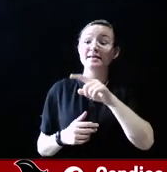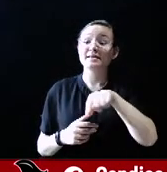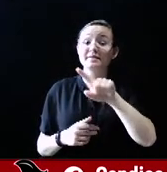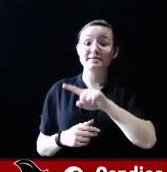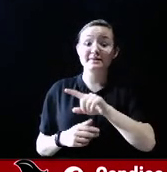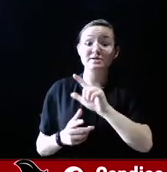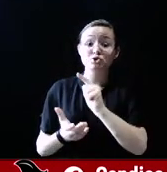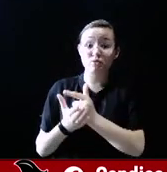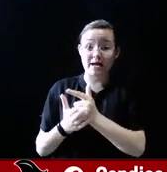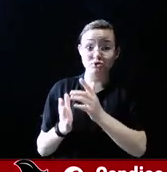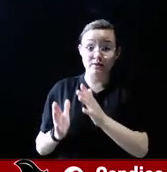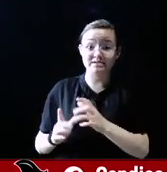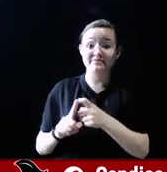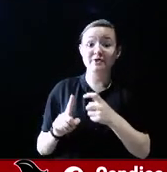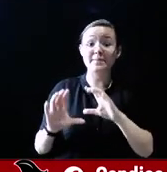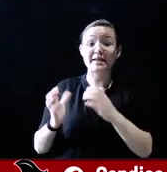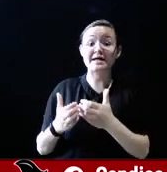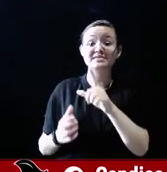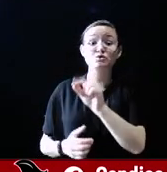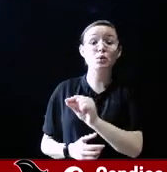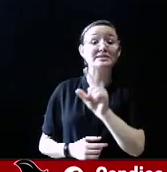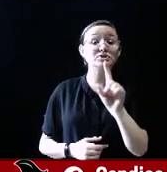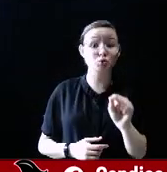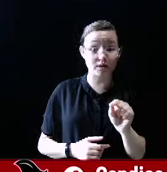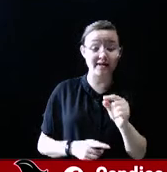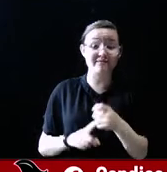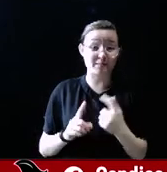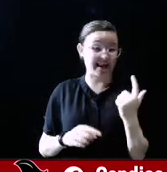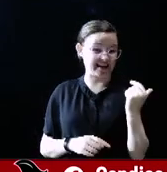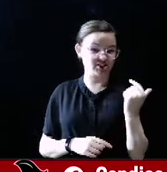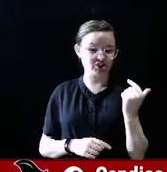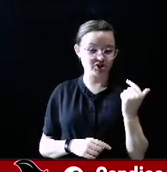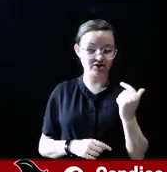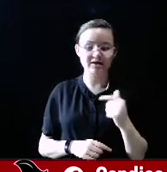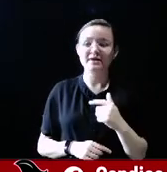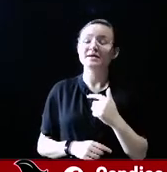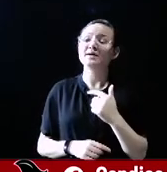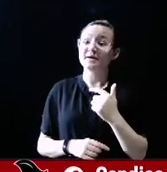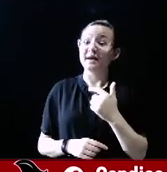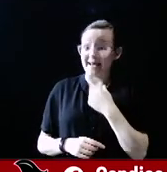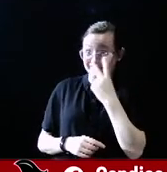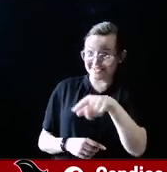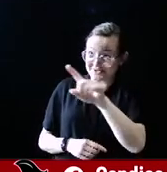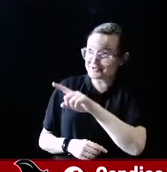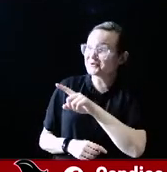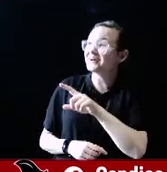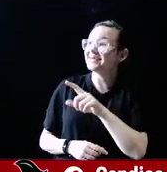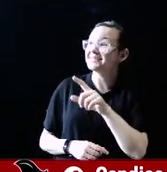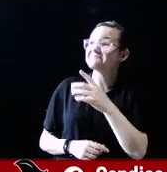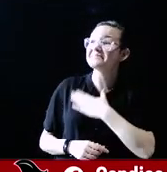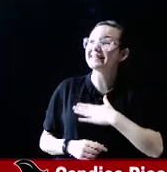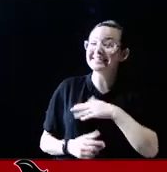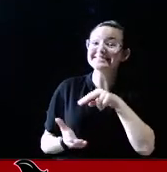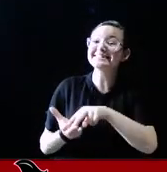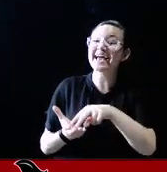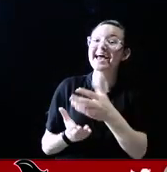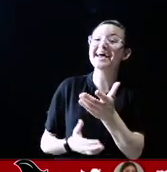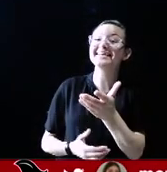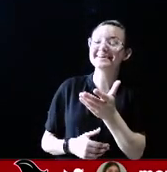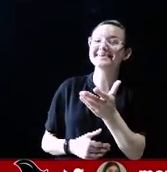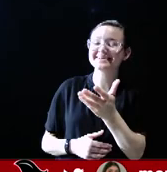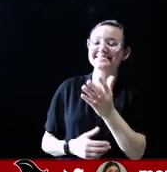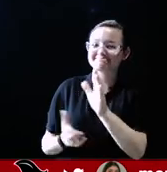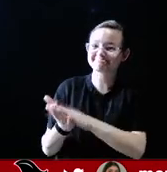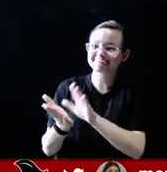or graduates from the class of 2020, from last year's graduating class. So I see you guys back there. If you would please stand, class